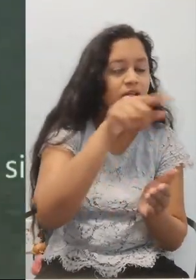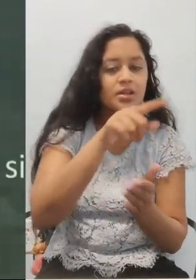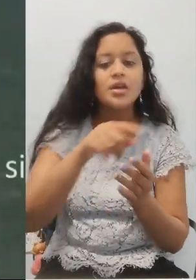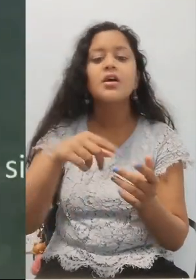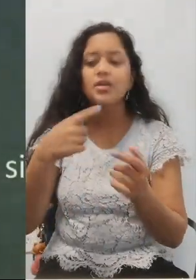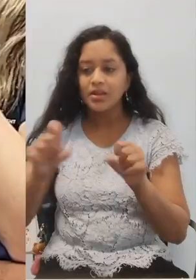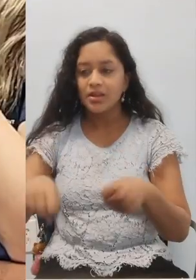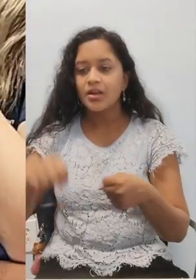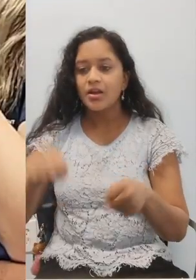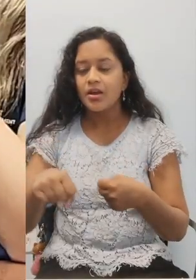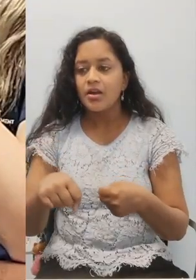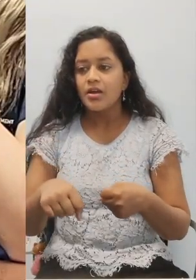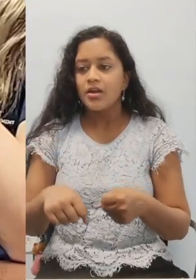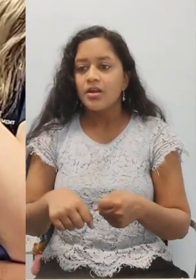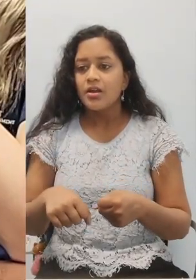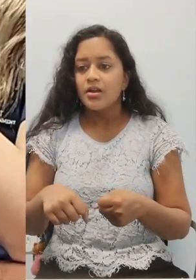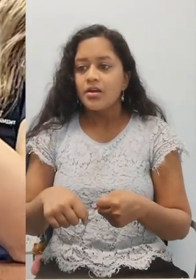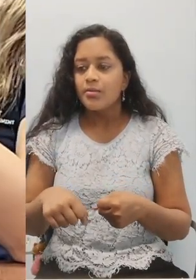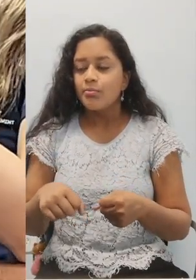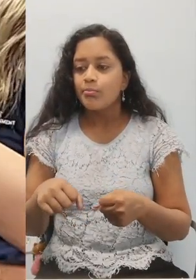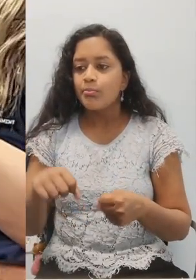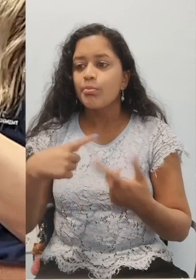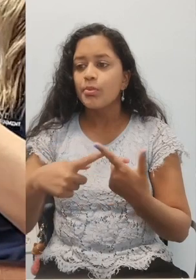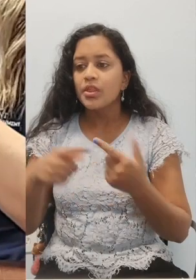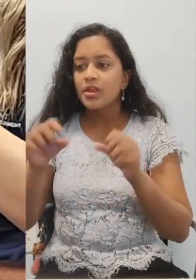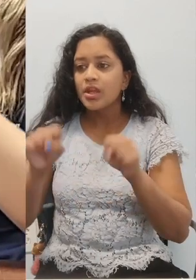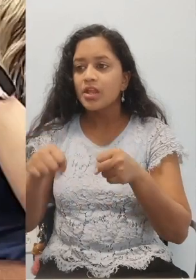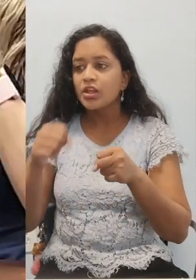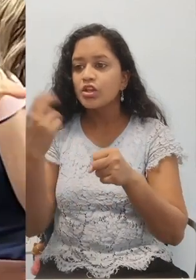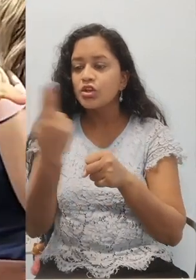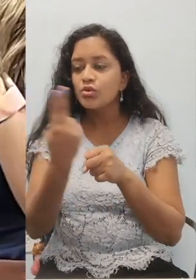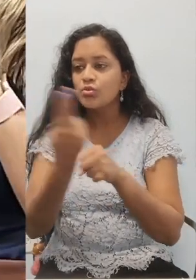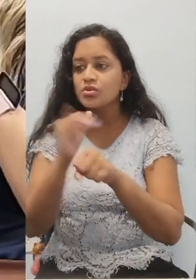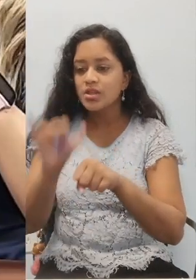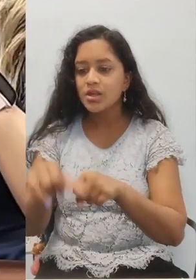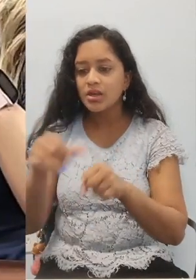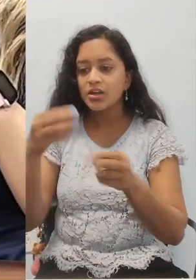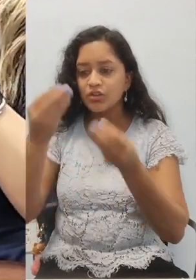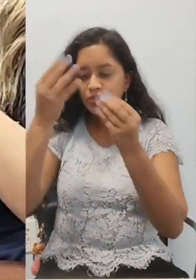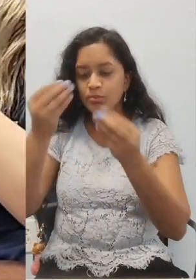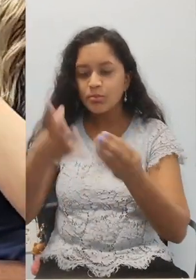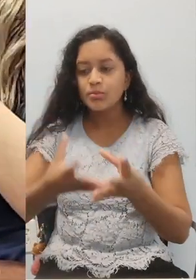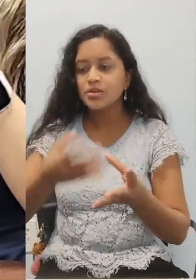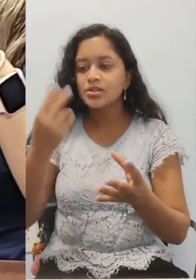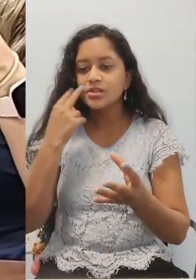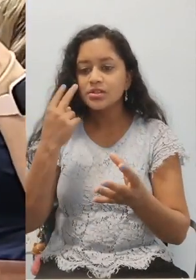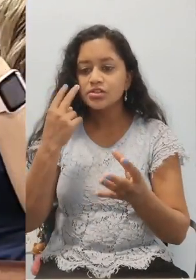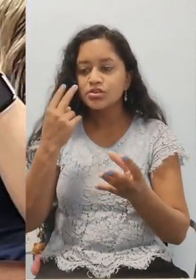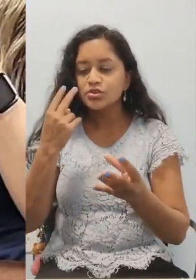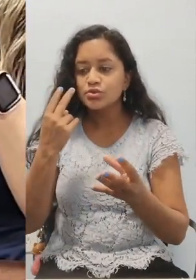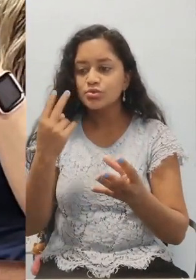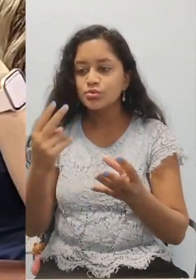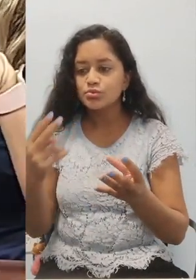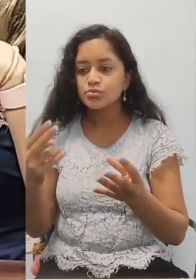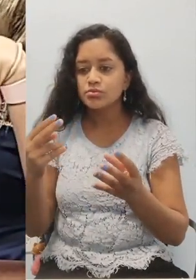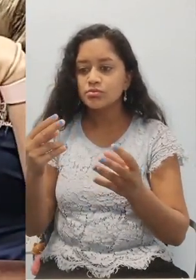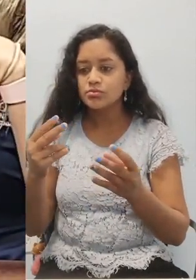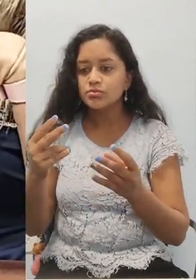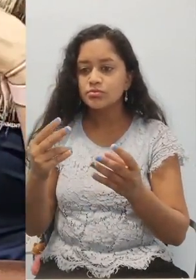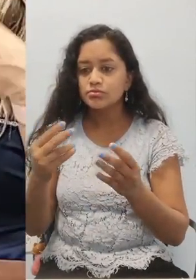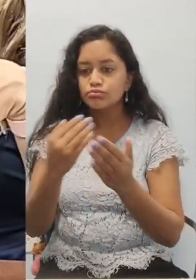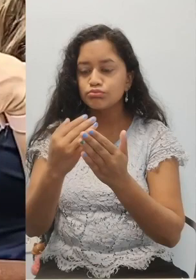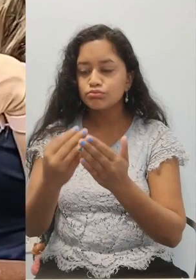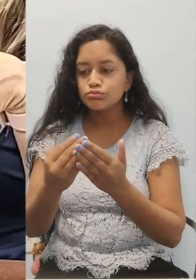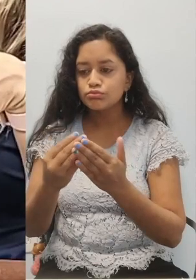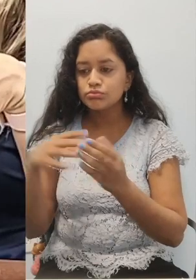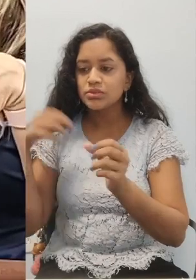shark to identify individuals. And then we can put those into a model and how often we see them. And then we can